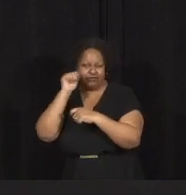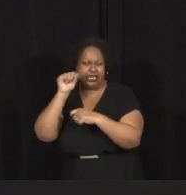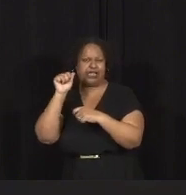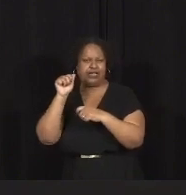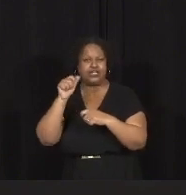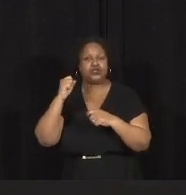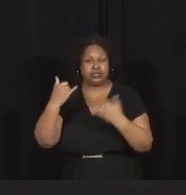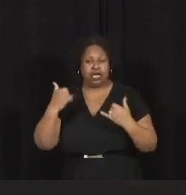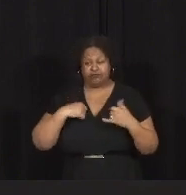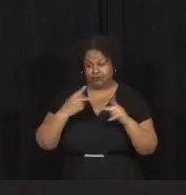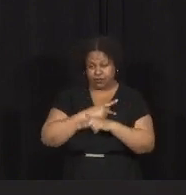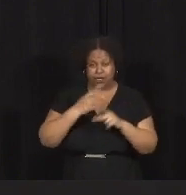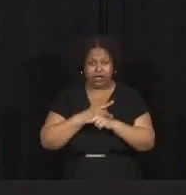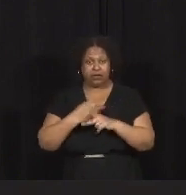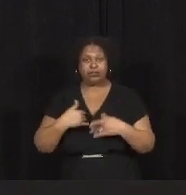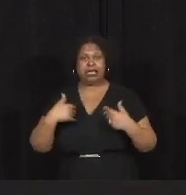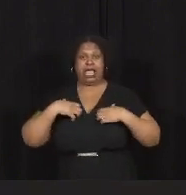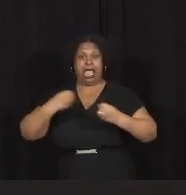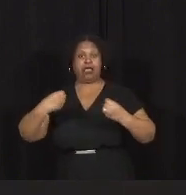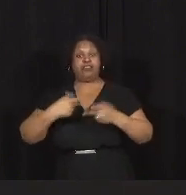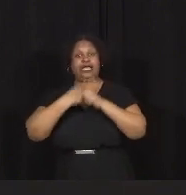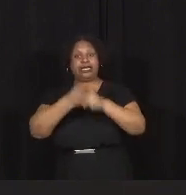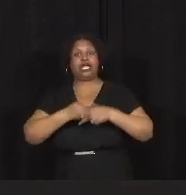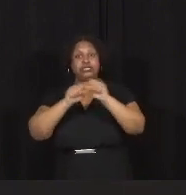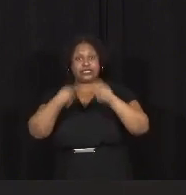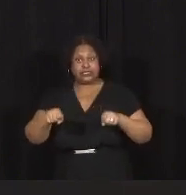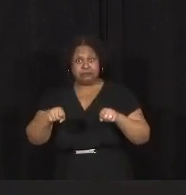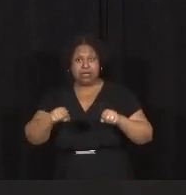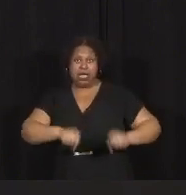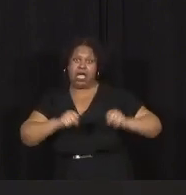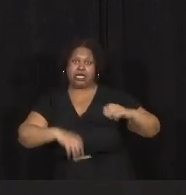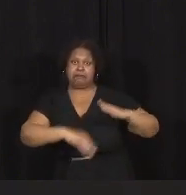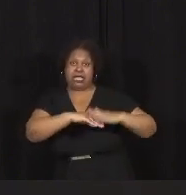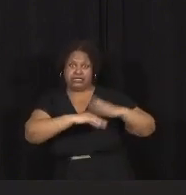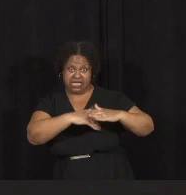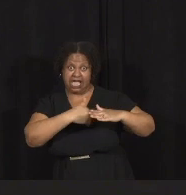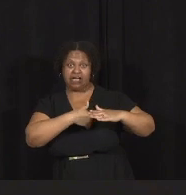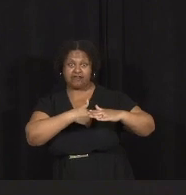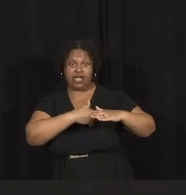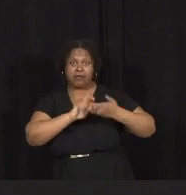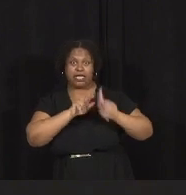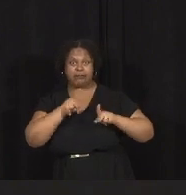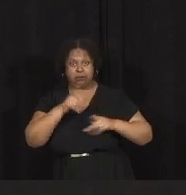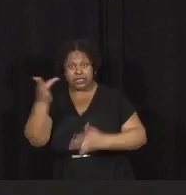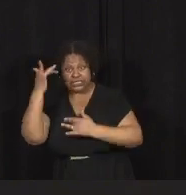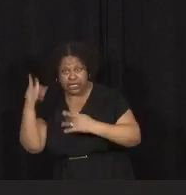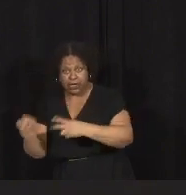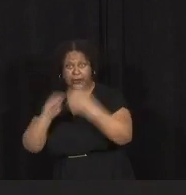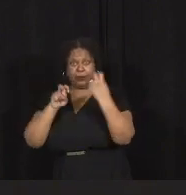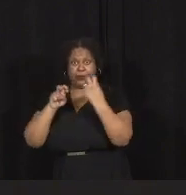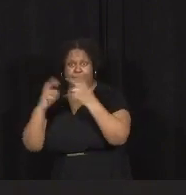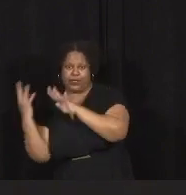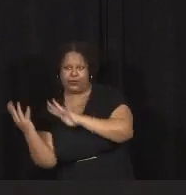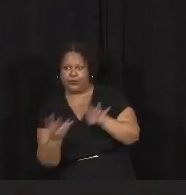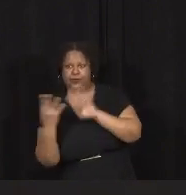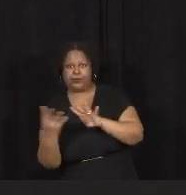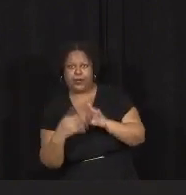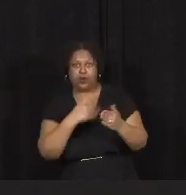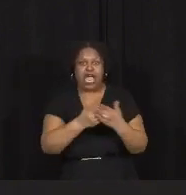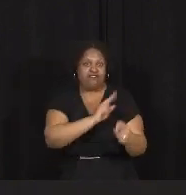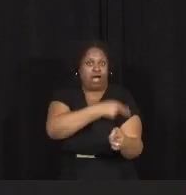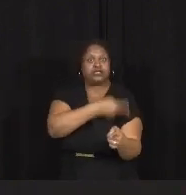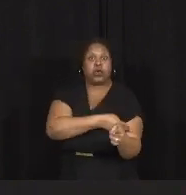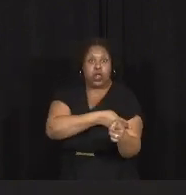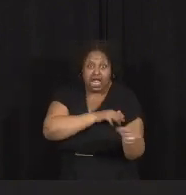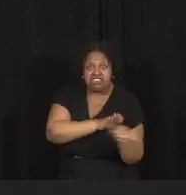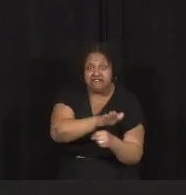system to be able to support the people who are going to need our wonderful healthcare system? Right now, and what you would